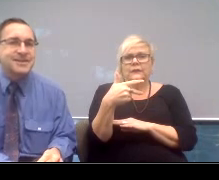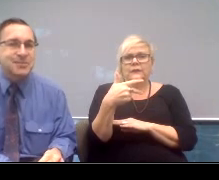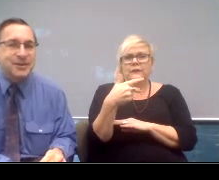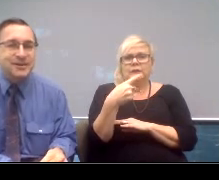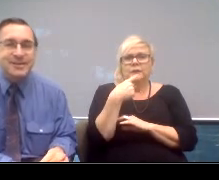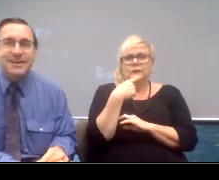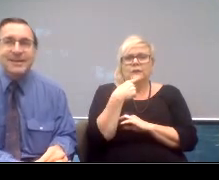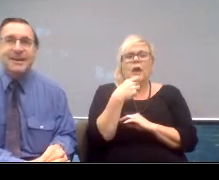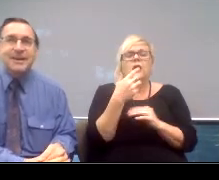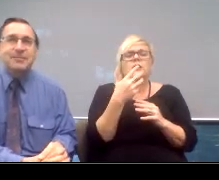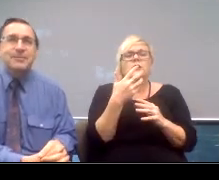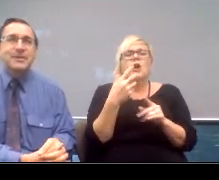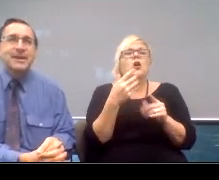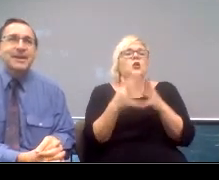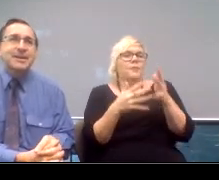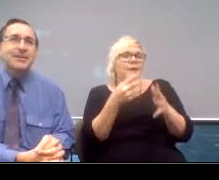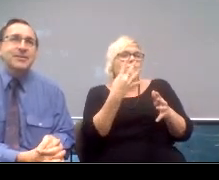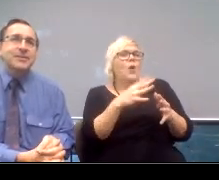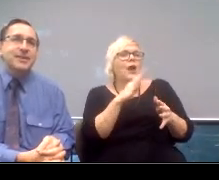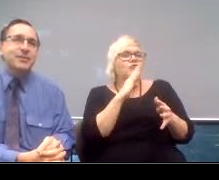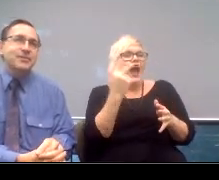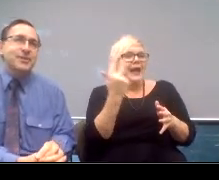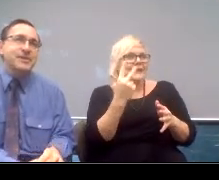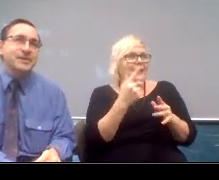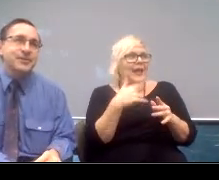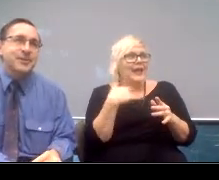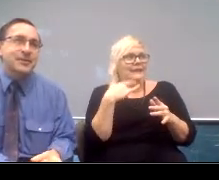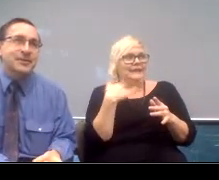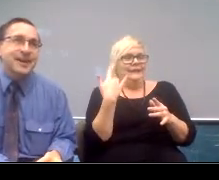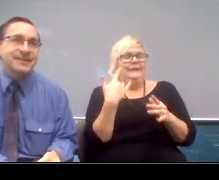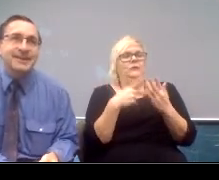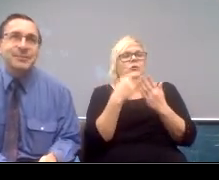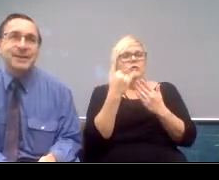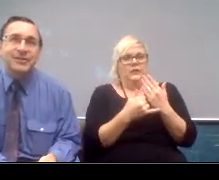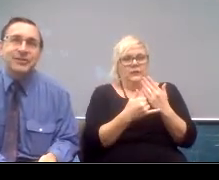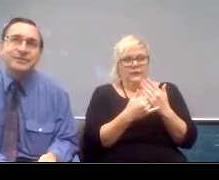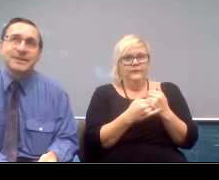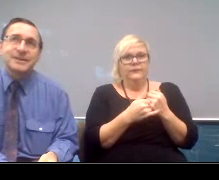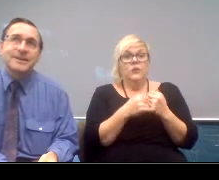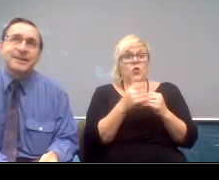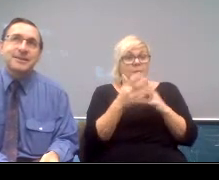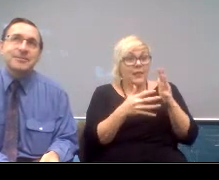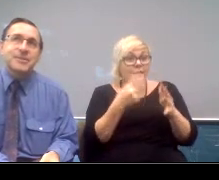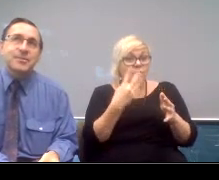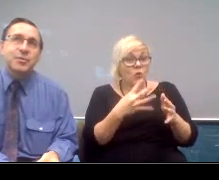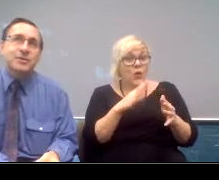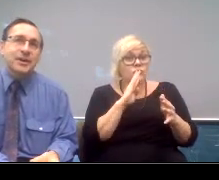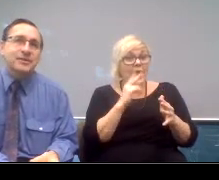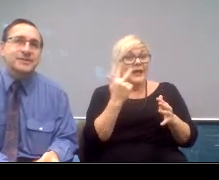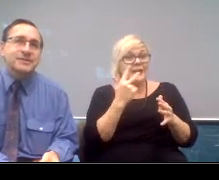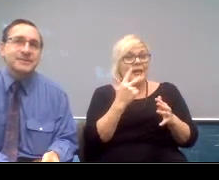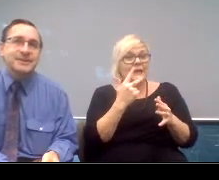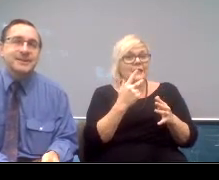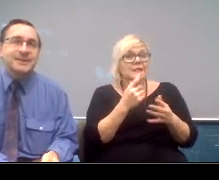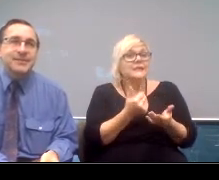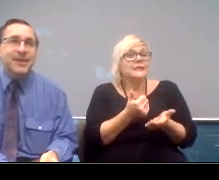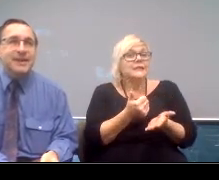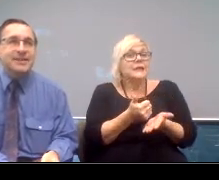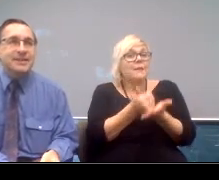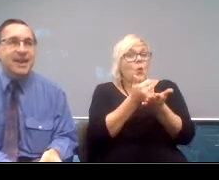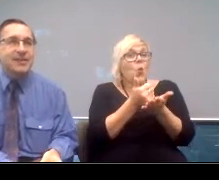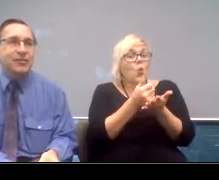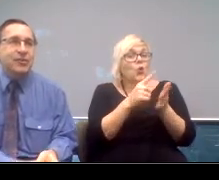418 existing product lines. Okay, so Steve, you're referring to the 418 potential support codes.